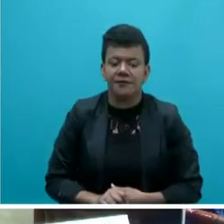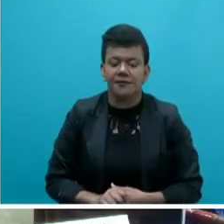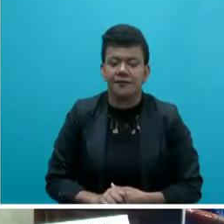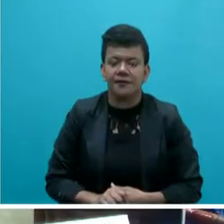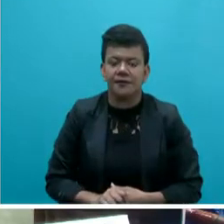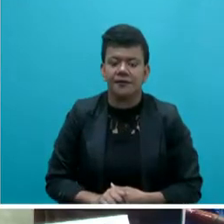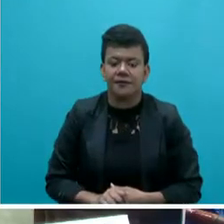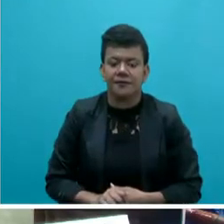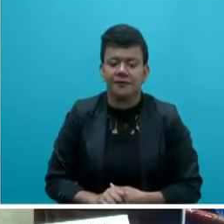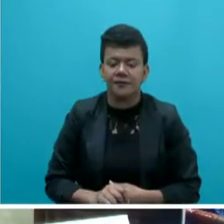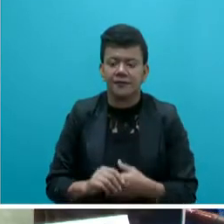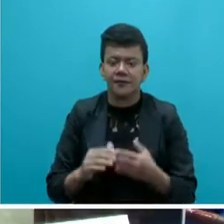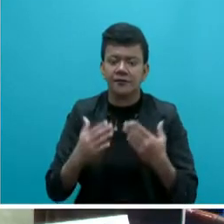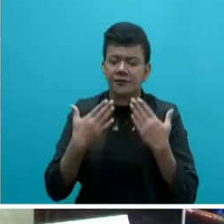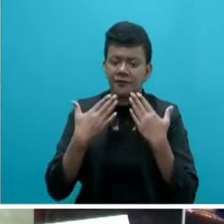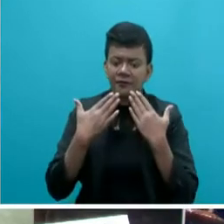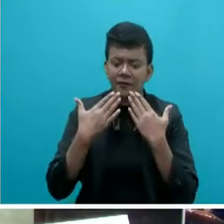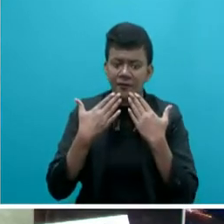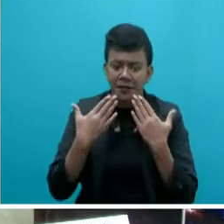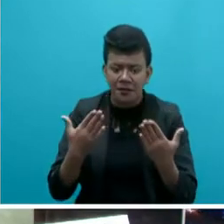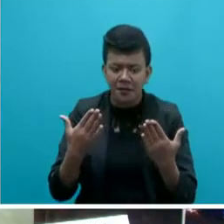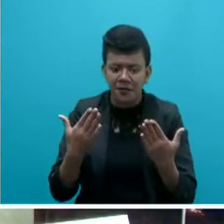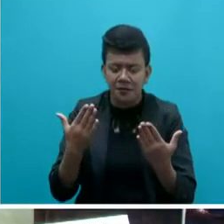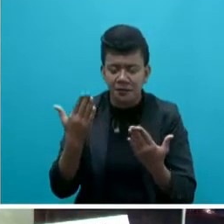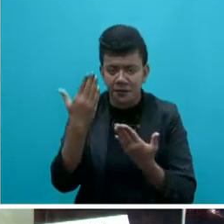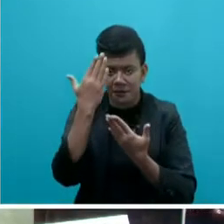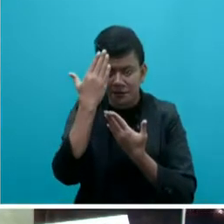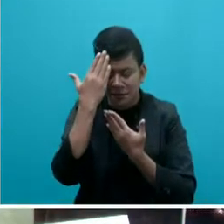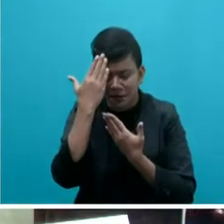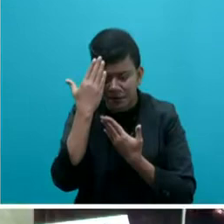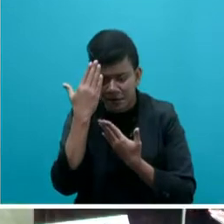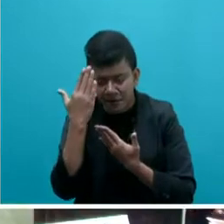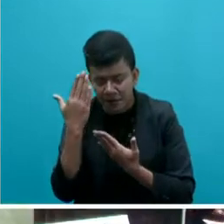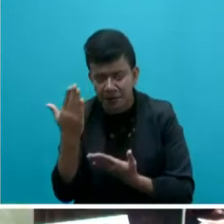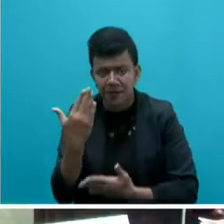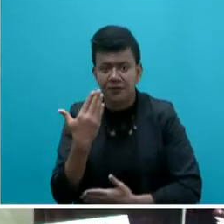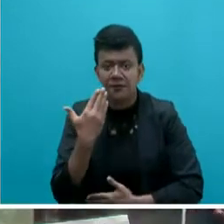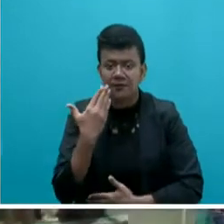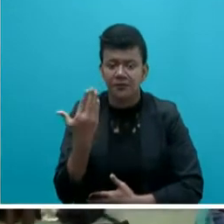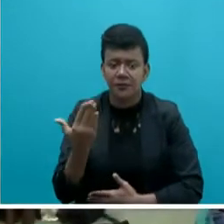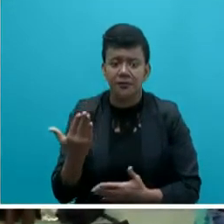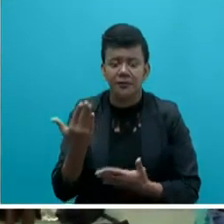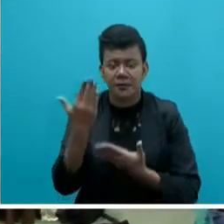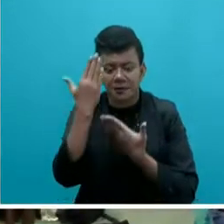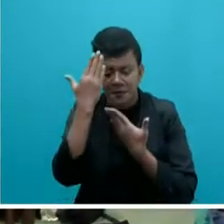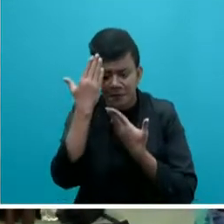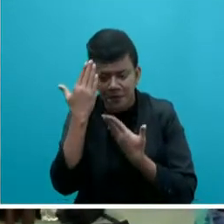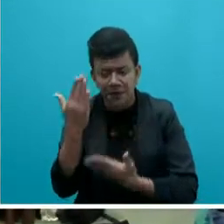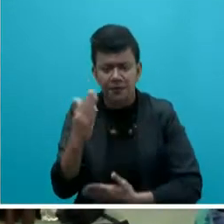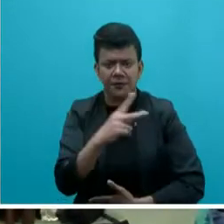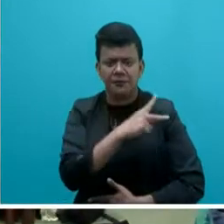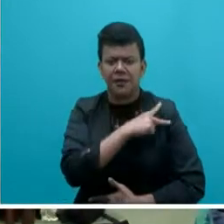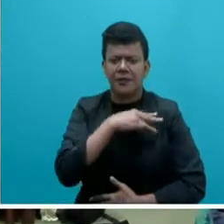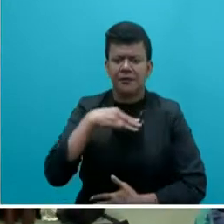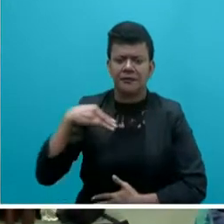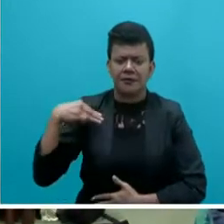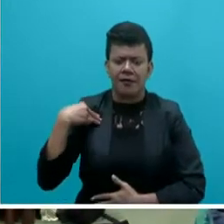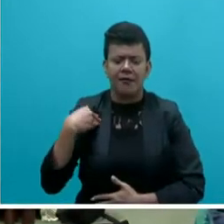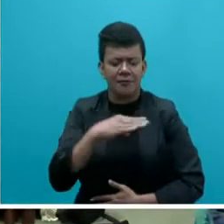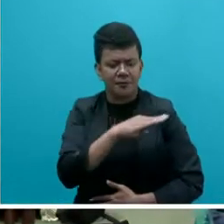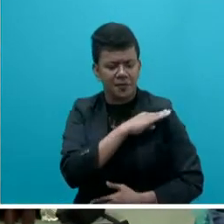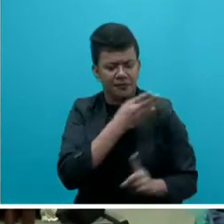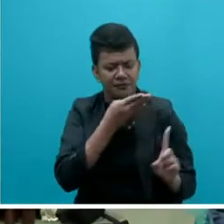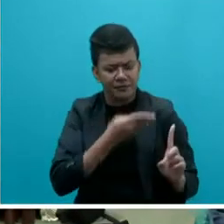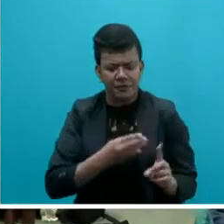Thank you, Honourable Speaker. Honourable Speaker, Sir, Honourable Prime Minister, Honourable Ministers, Honourable Leader of Opposition, Honourable Members